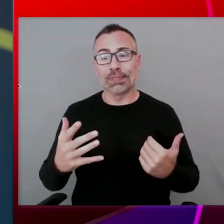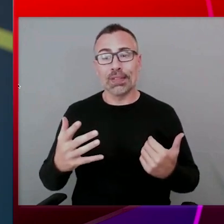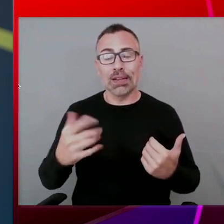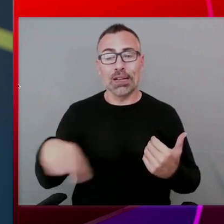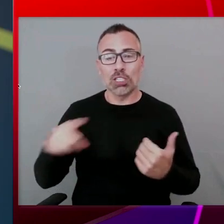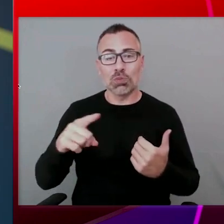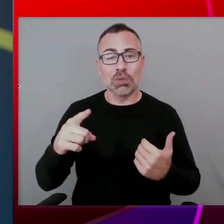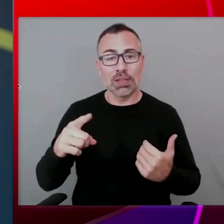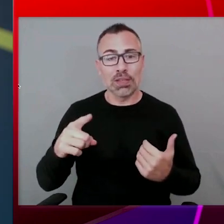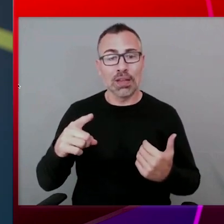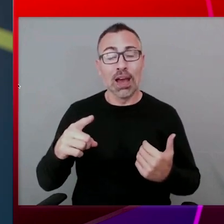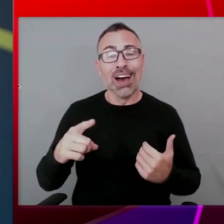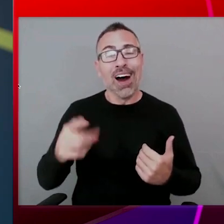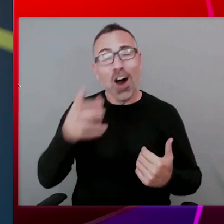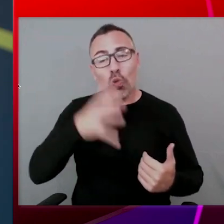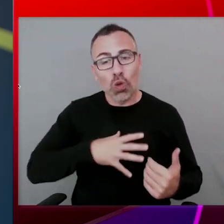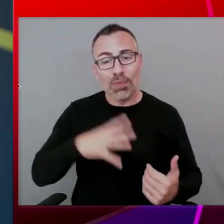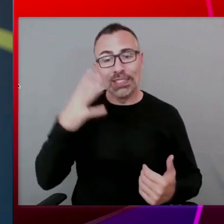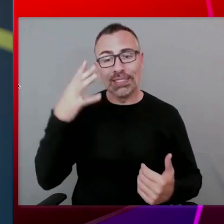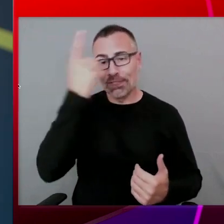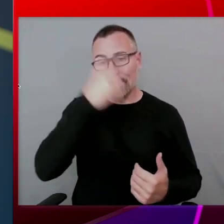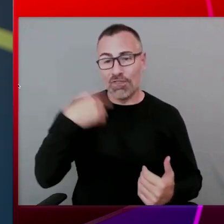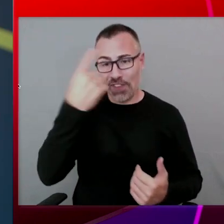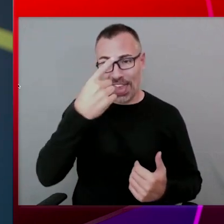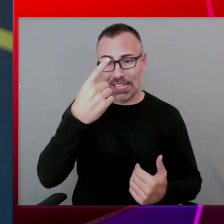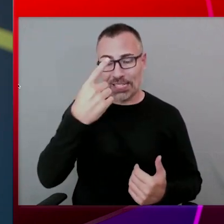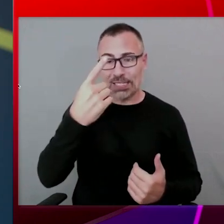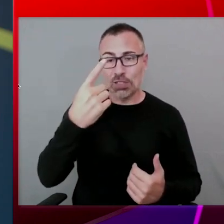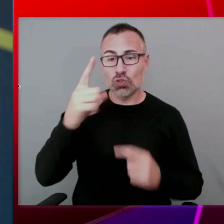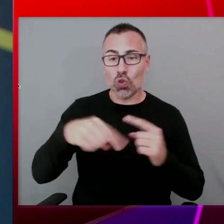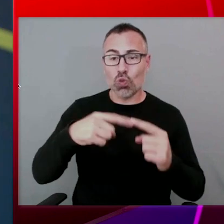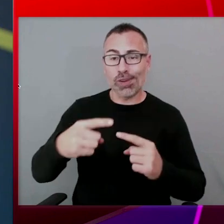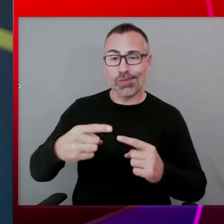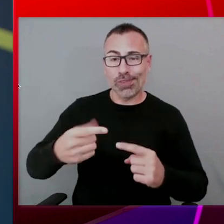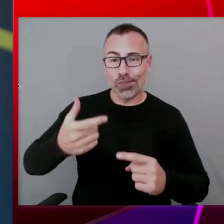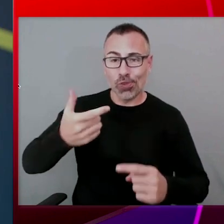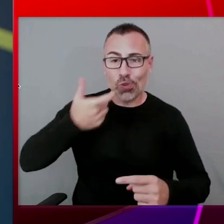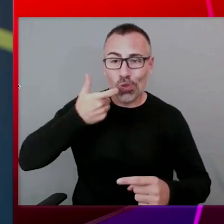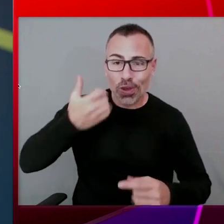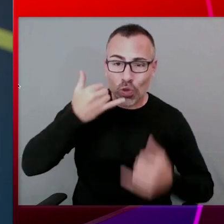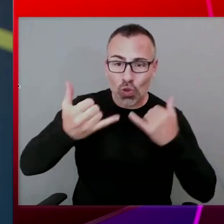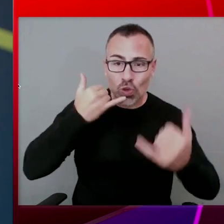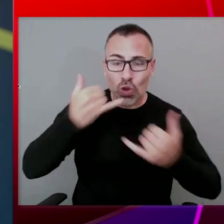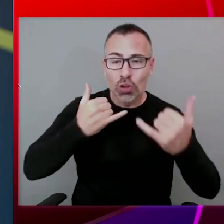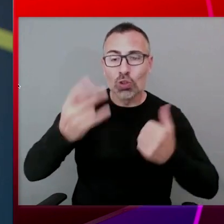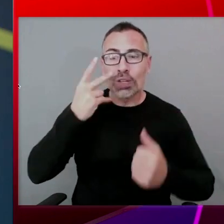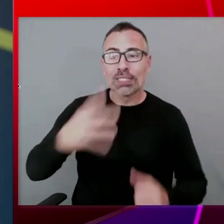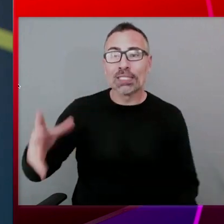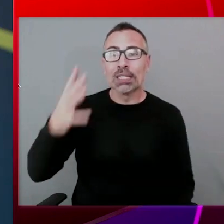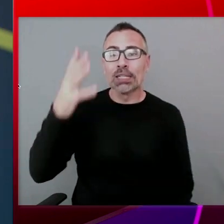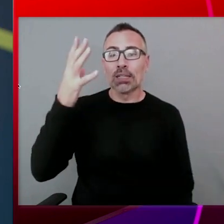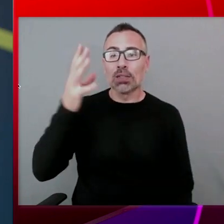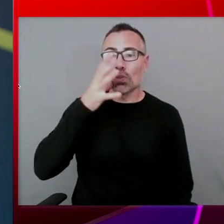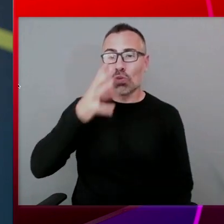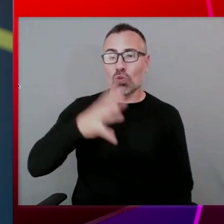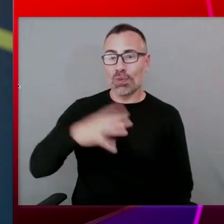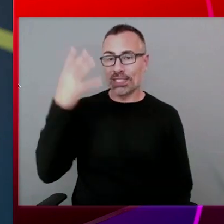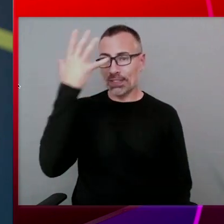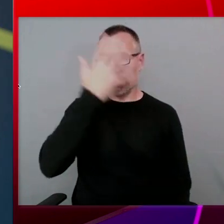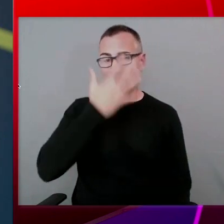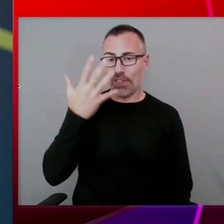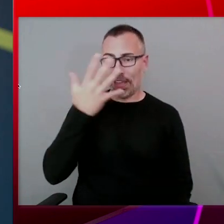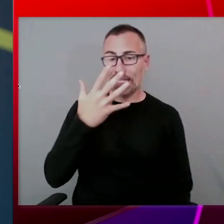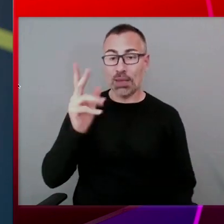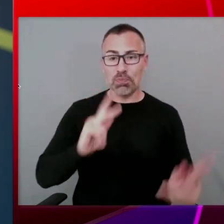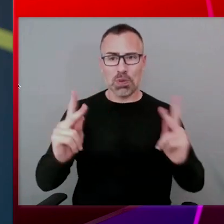this lady's face was attached to it, which made it quite real. And some of the commentary we got back from Ukrainians and even Russian folk phoning these lines was that they